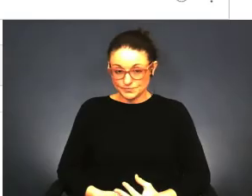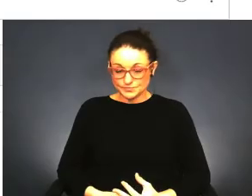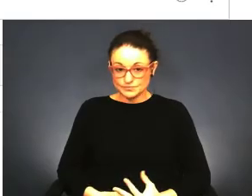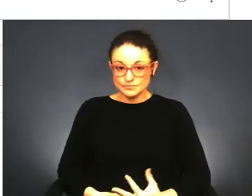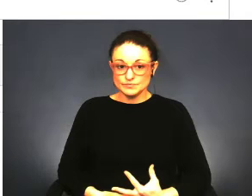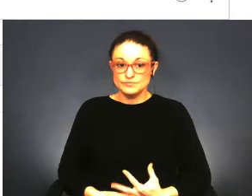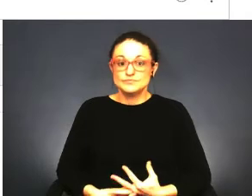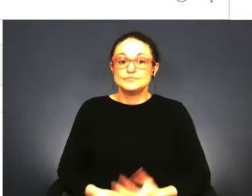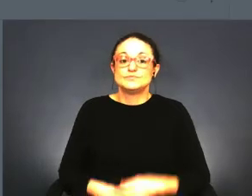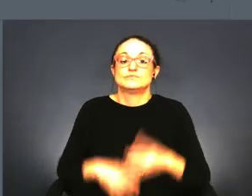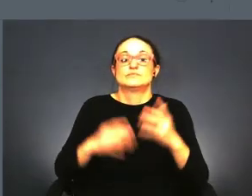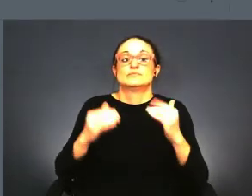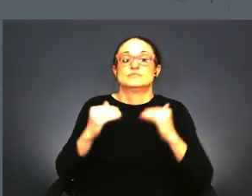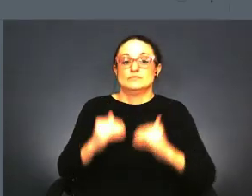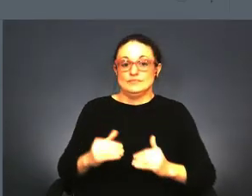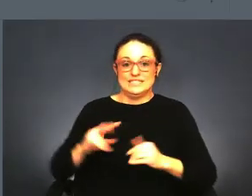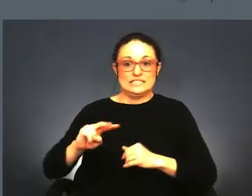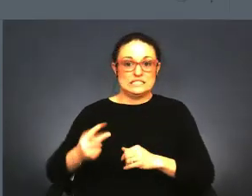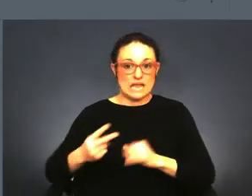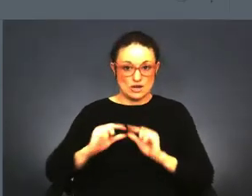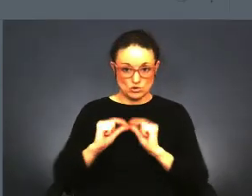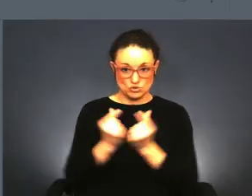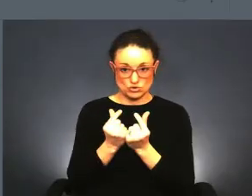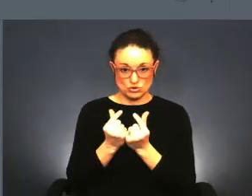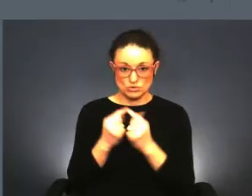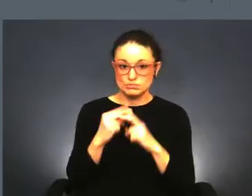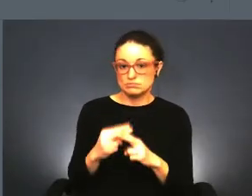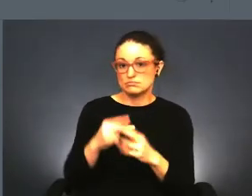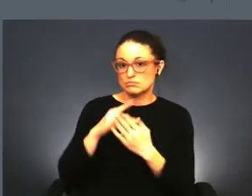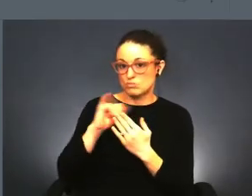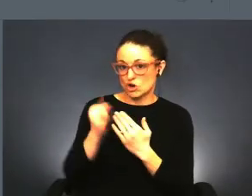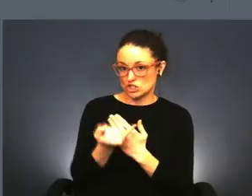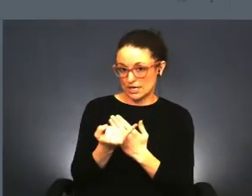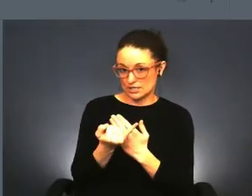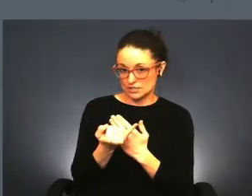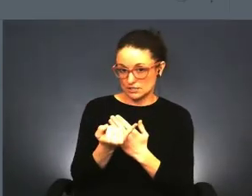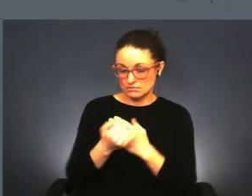and I'll add a second group called project.